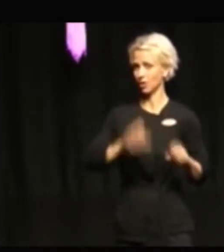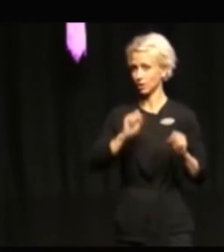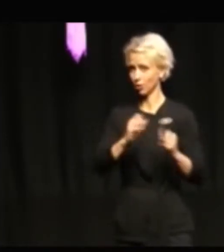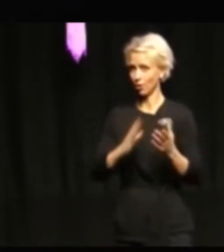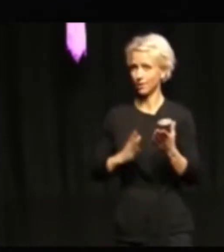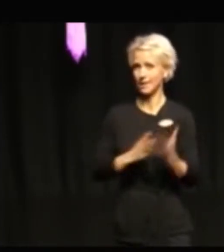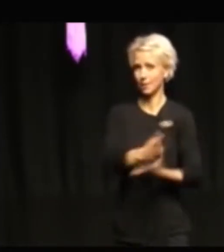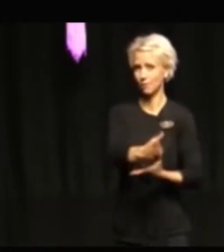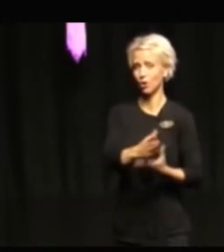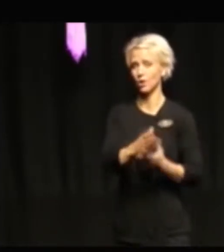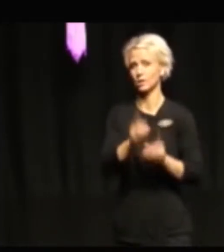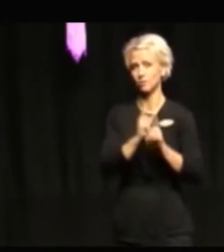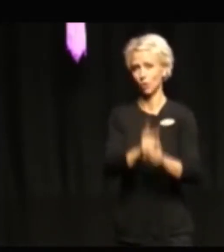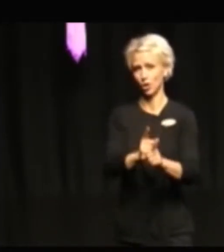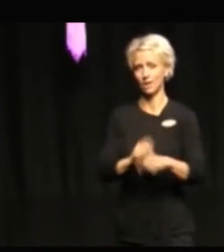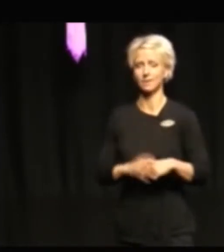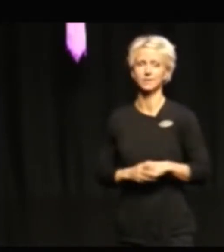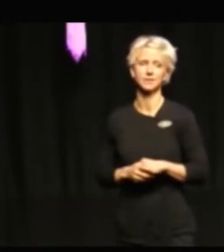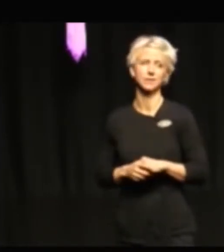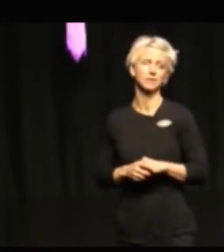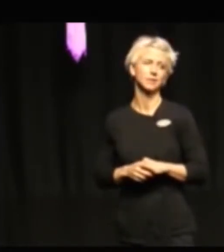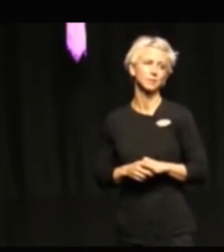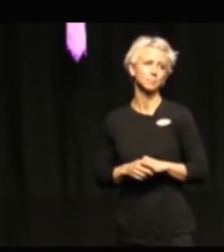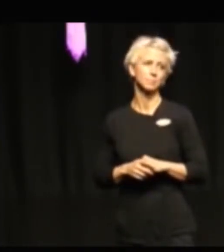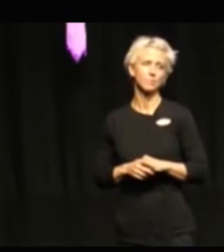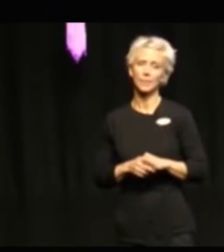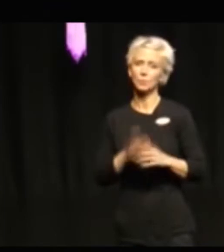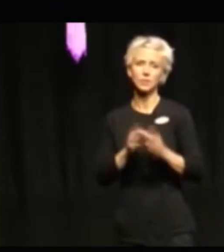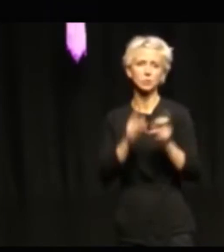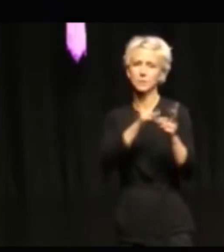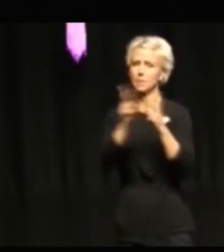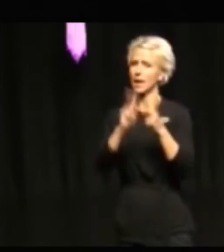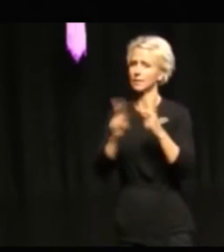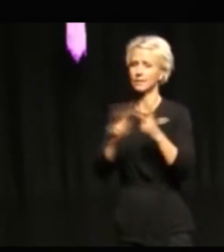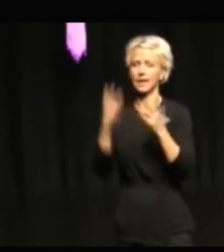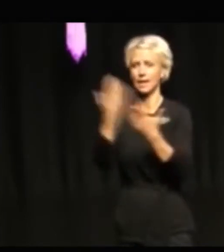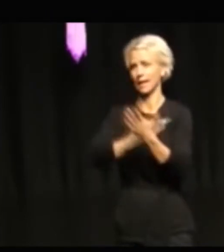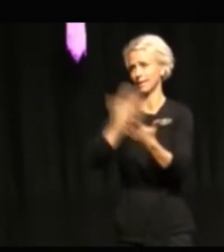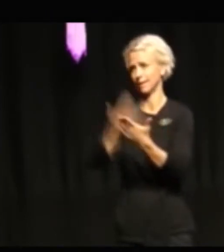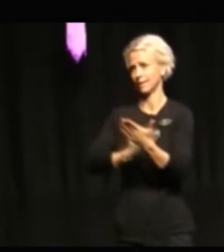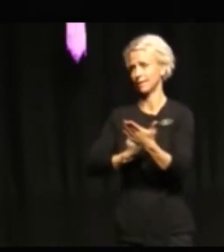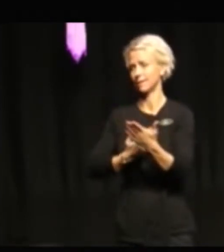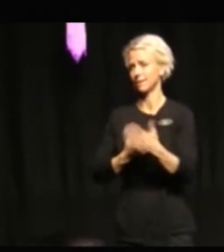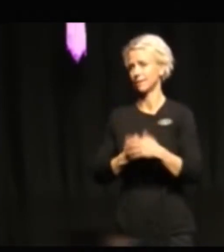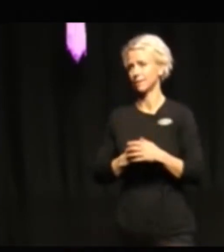that third part, like other countries,